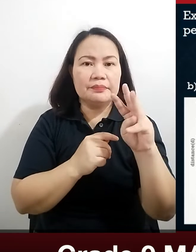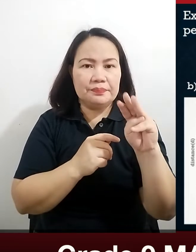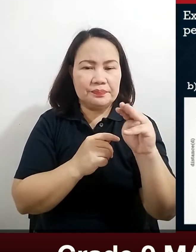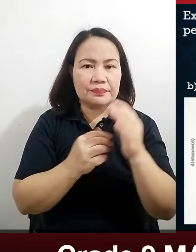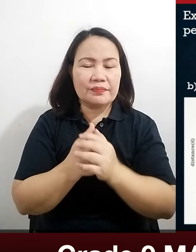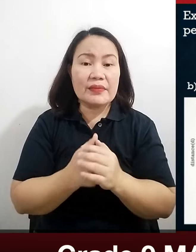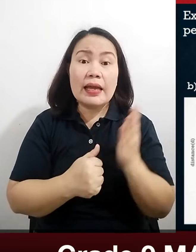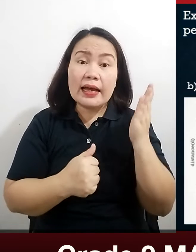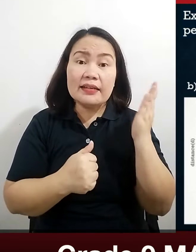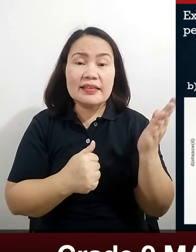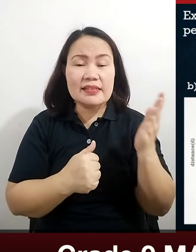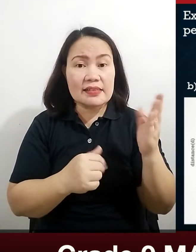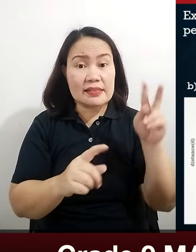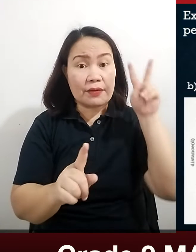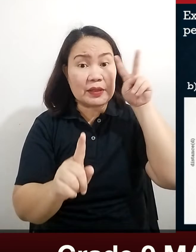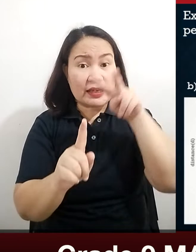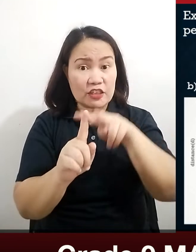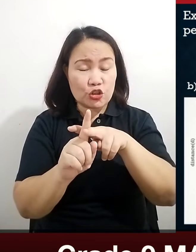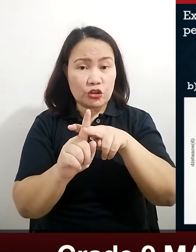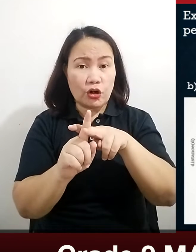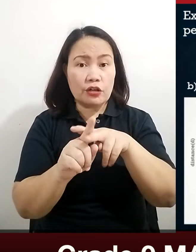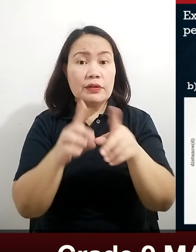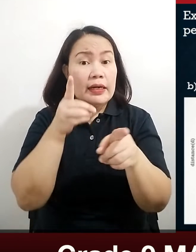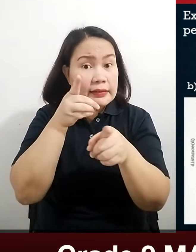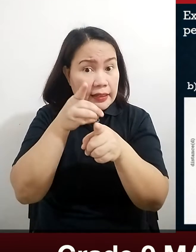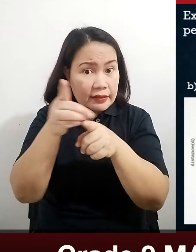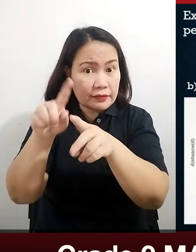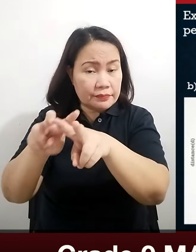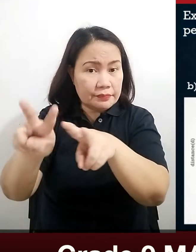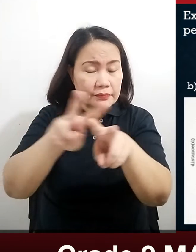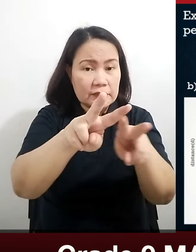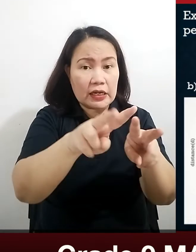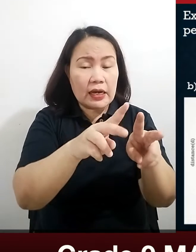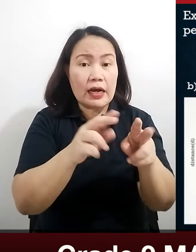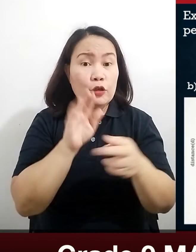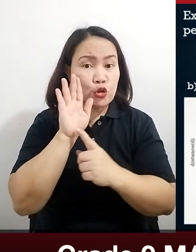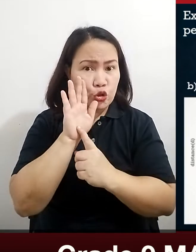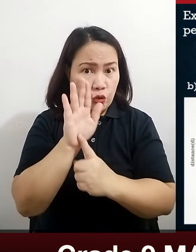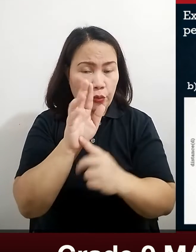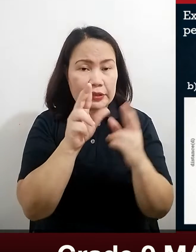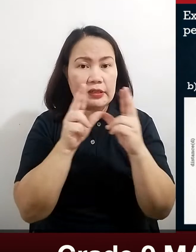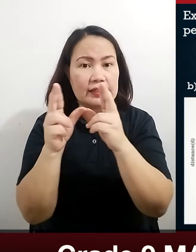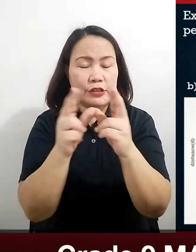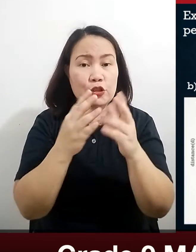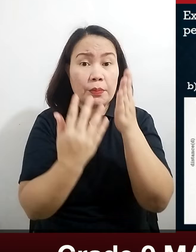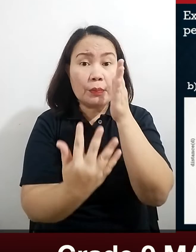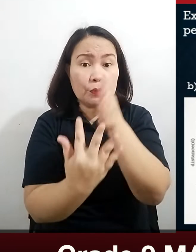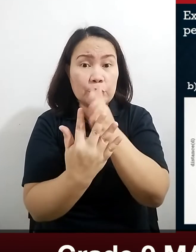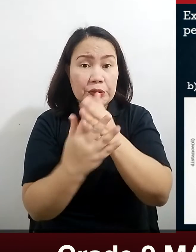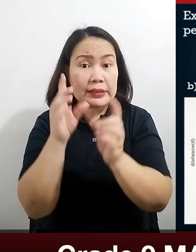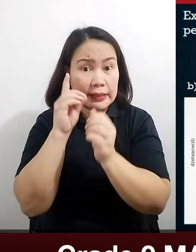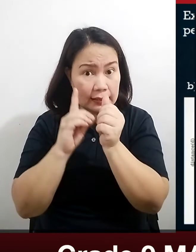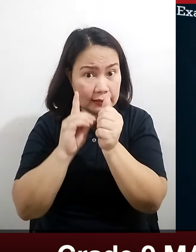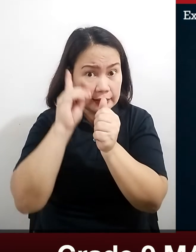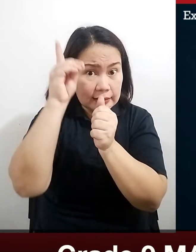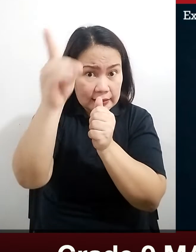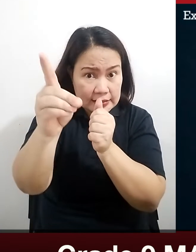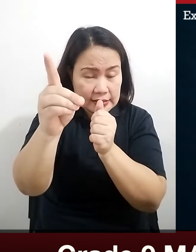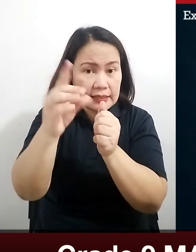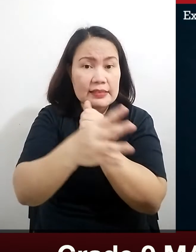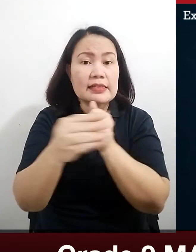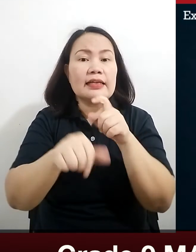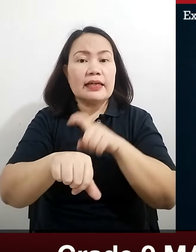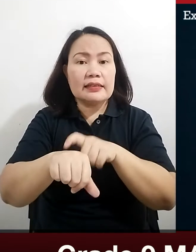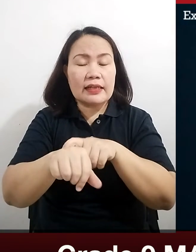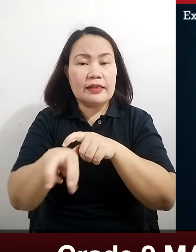is an application of direct variation showing the relationship between the distance and the time traveled. Okay,